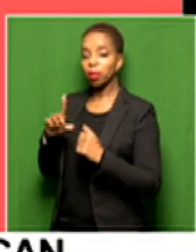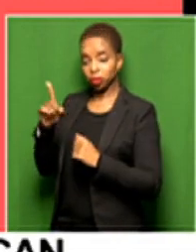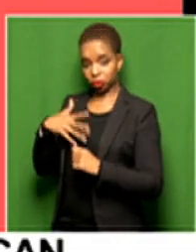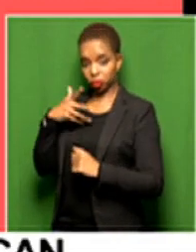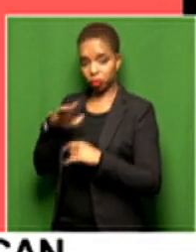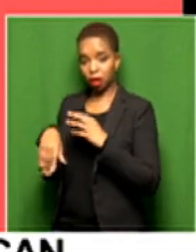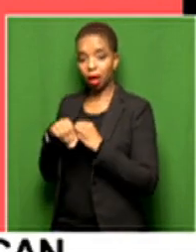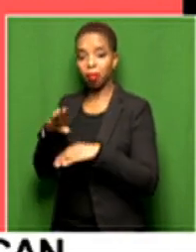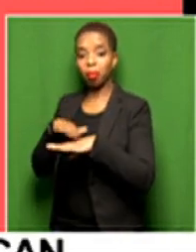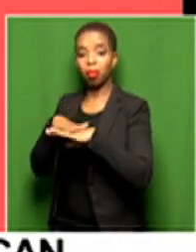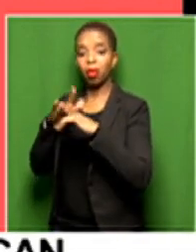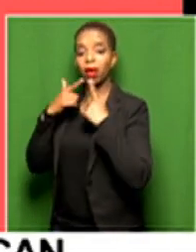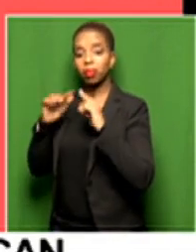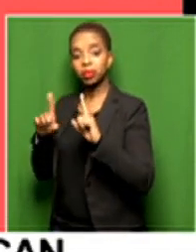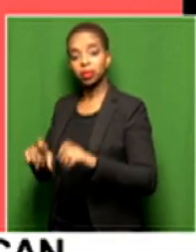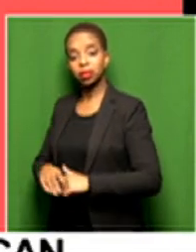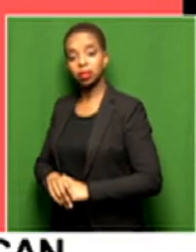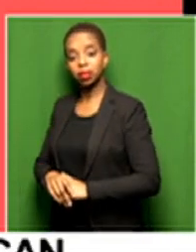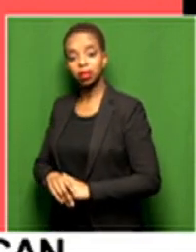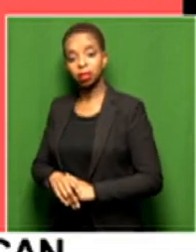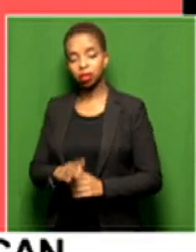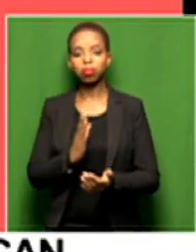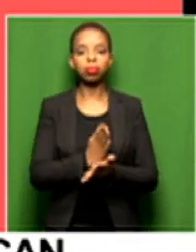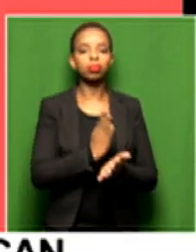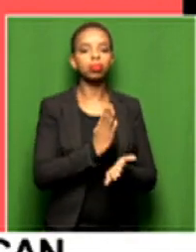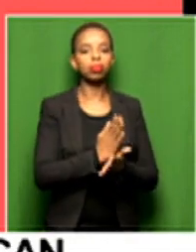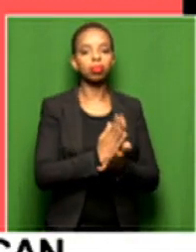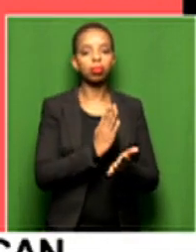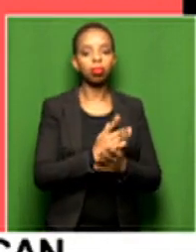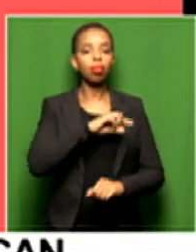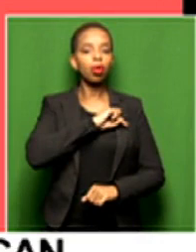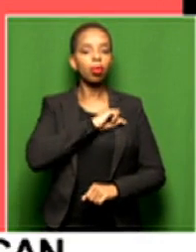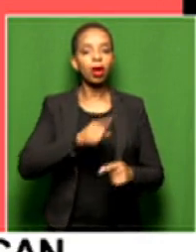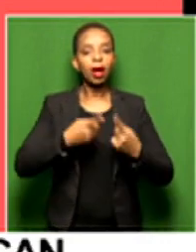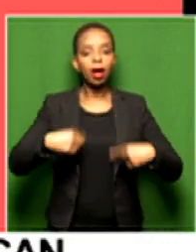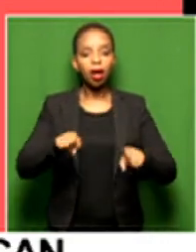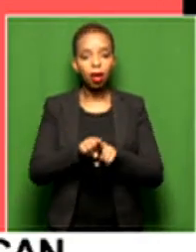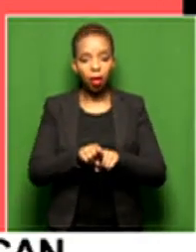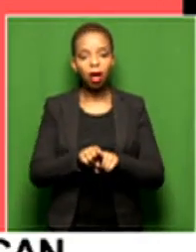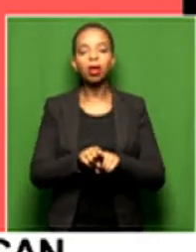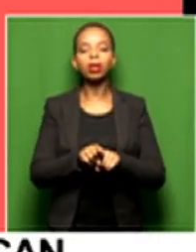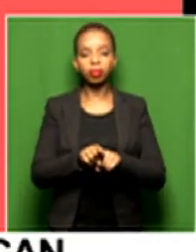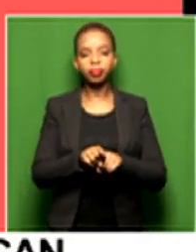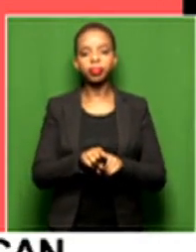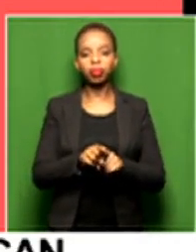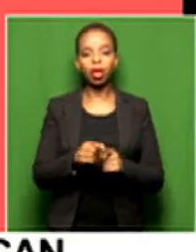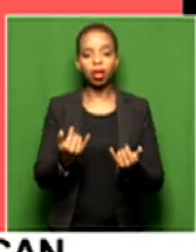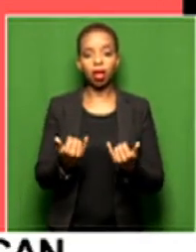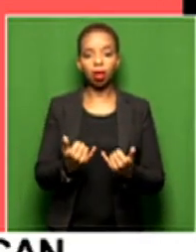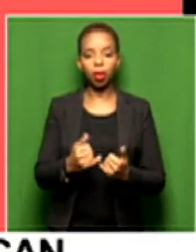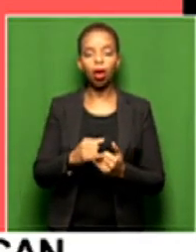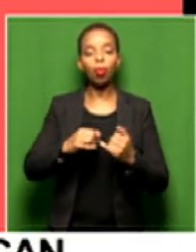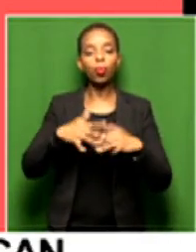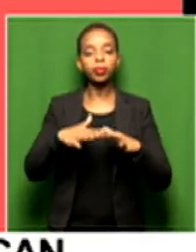including other languages as well? Definitely. I mean, on our website, we're constantly getting requests for different languages, but